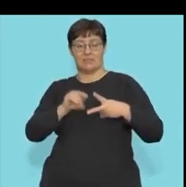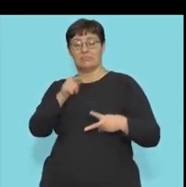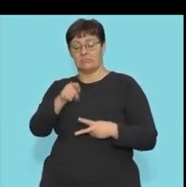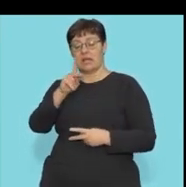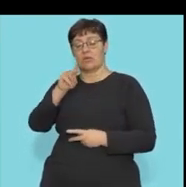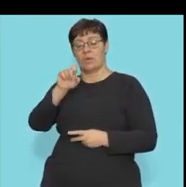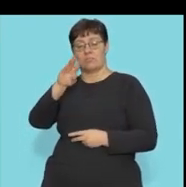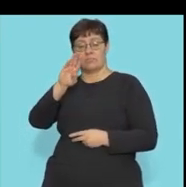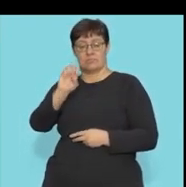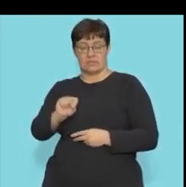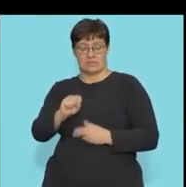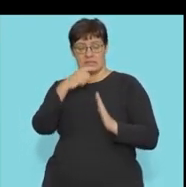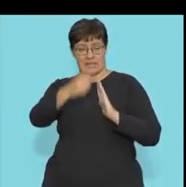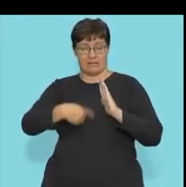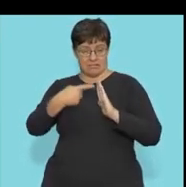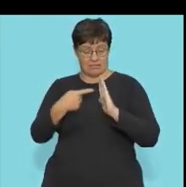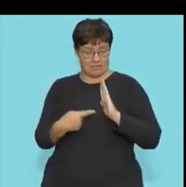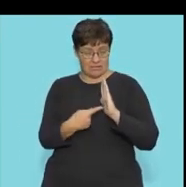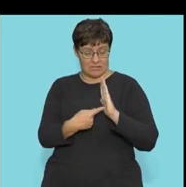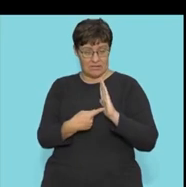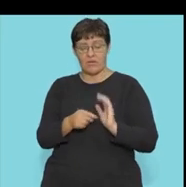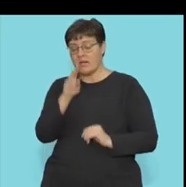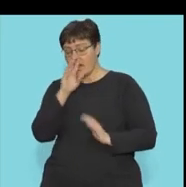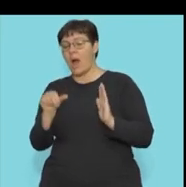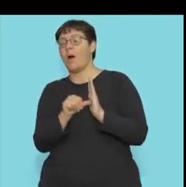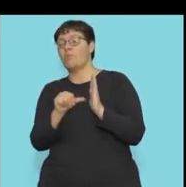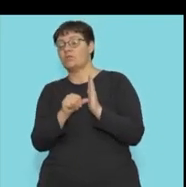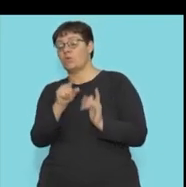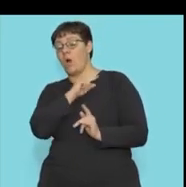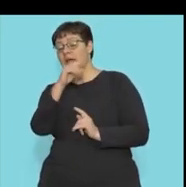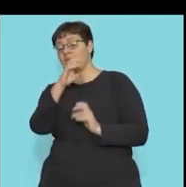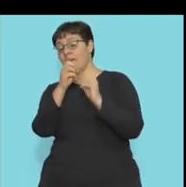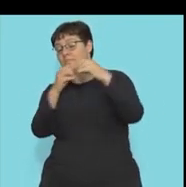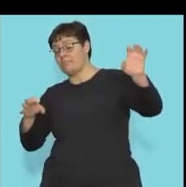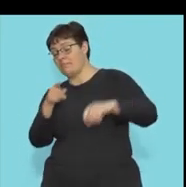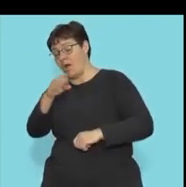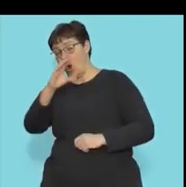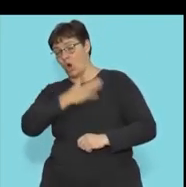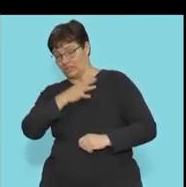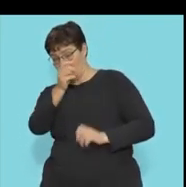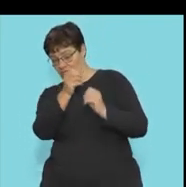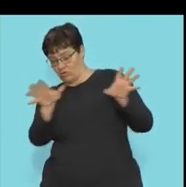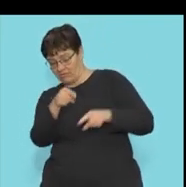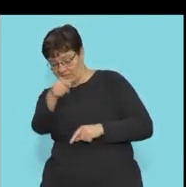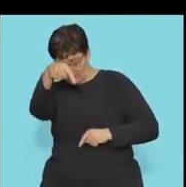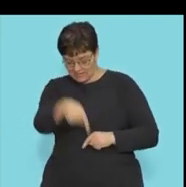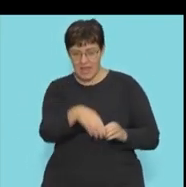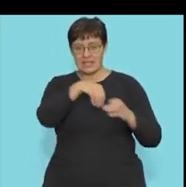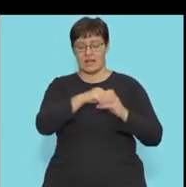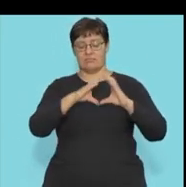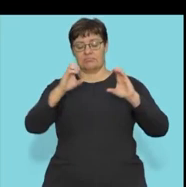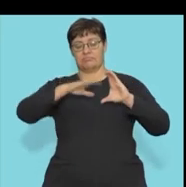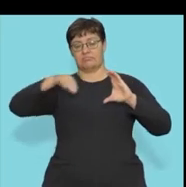we refer to as the Krebs cycle. So now we see the importance of oxygen coming into play. This occurs inside the